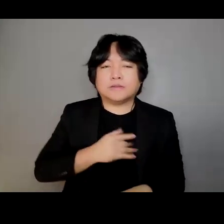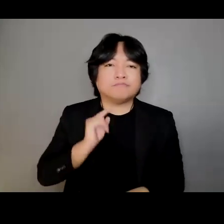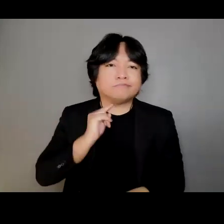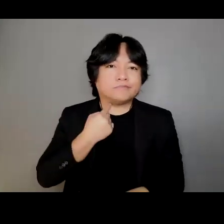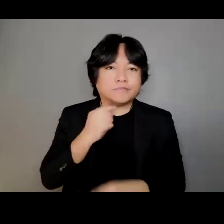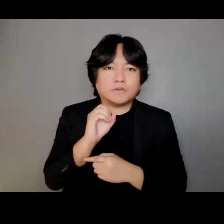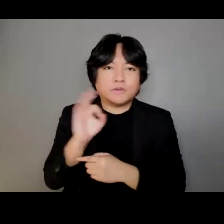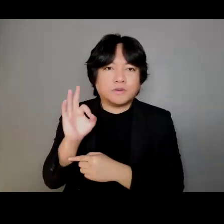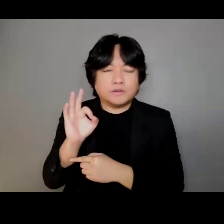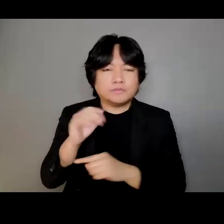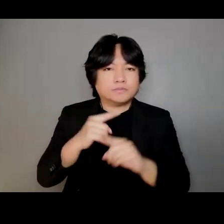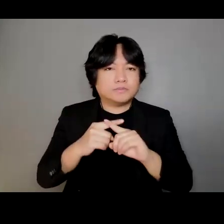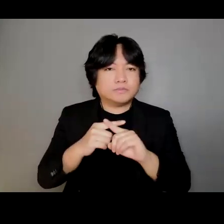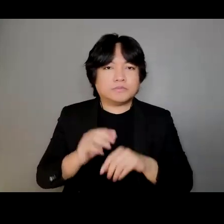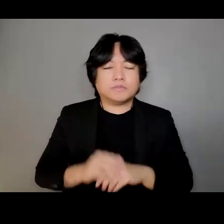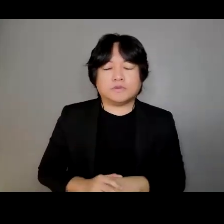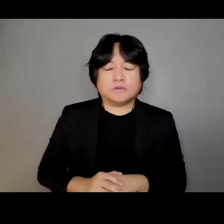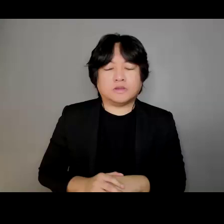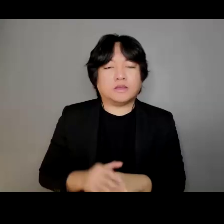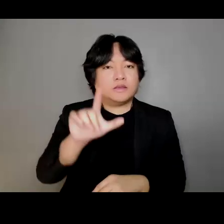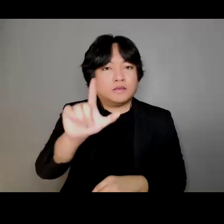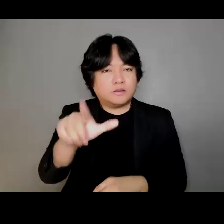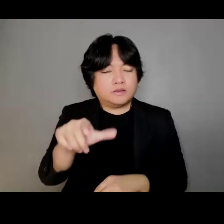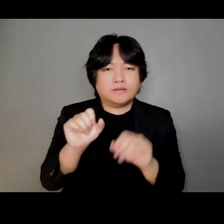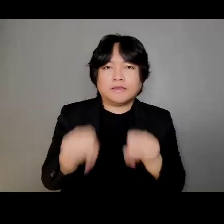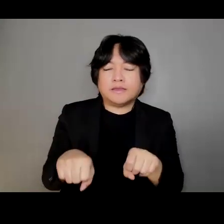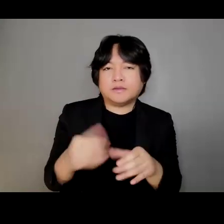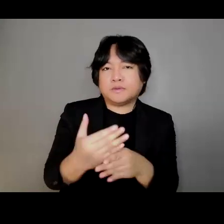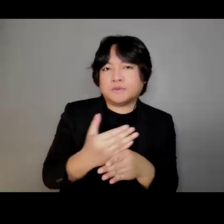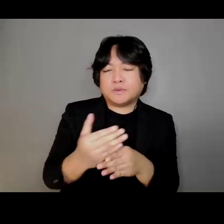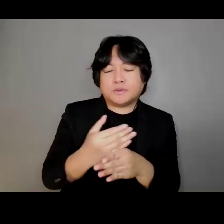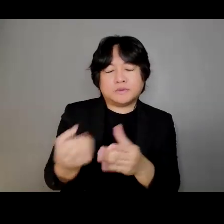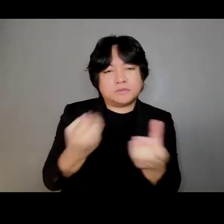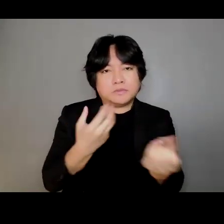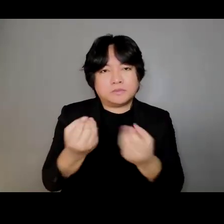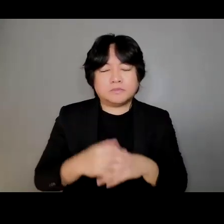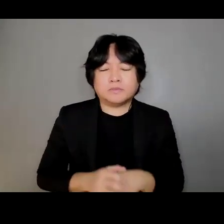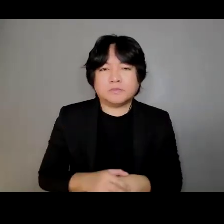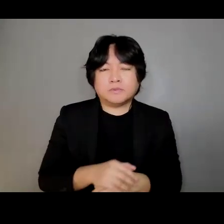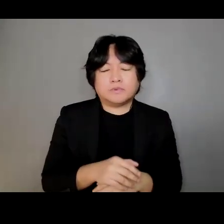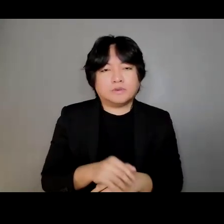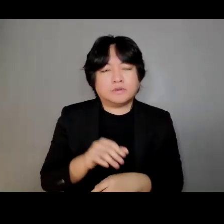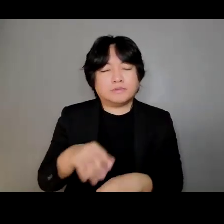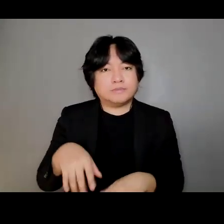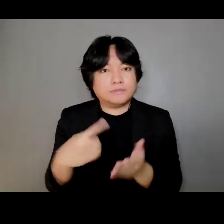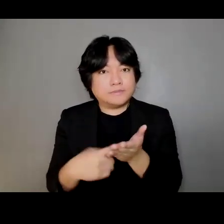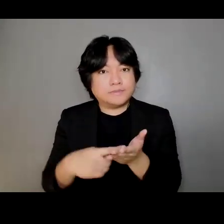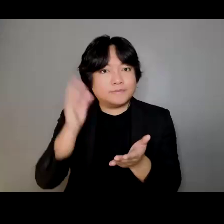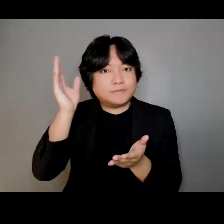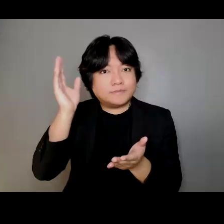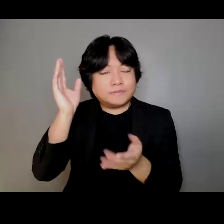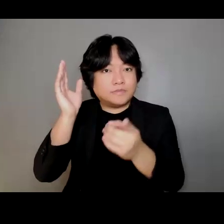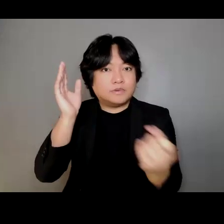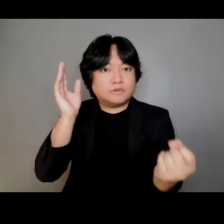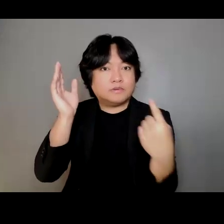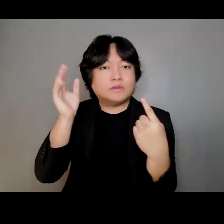an opportunity later on to share questions, no? If you have questions while we are discussing, feel free to put